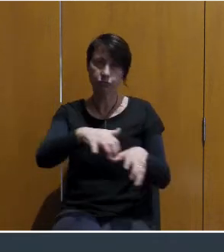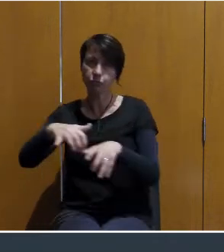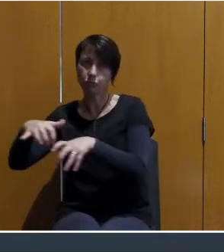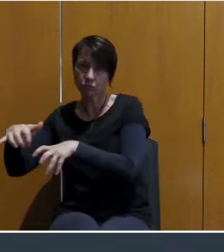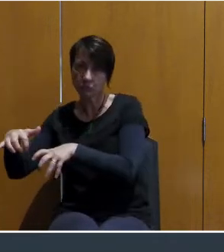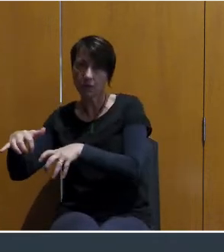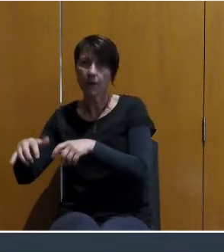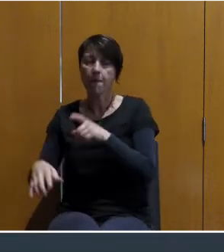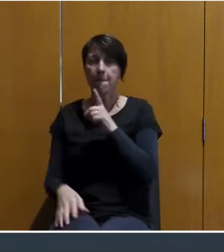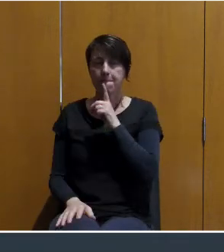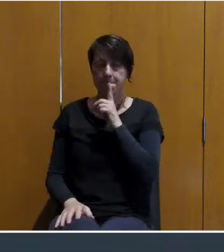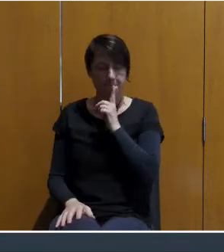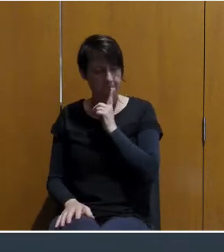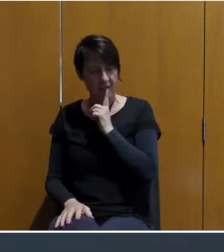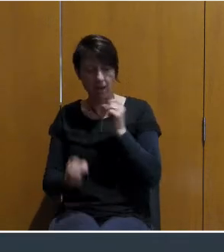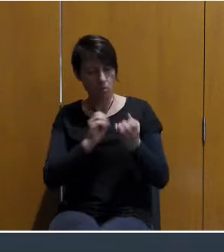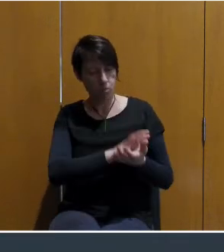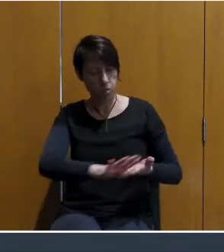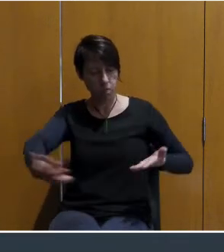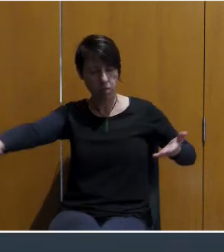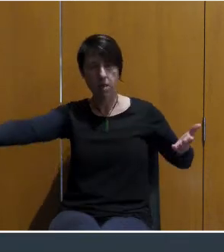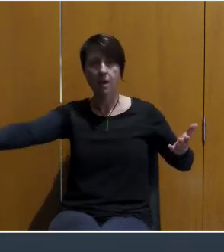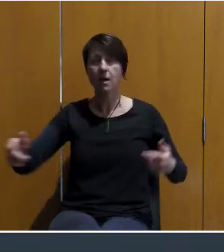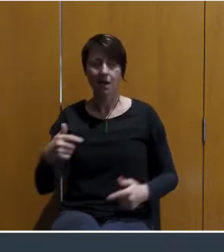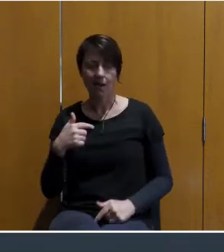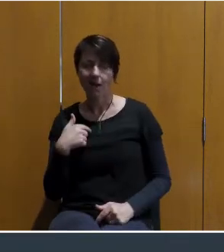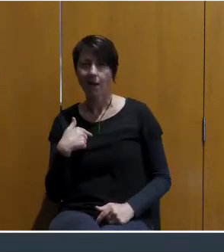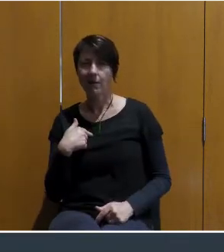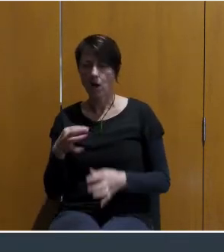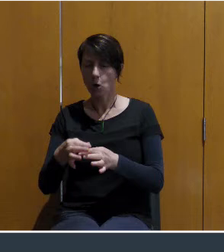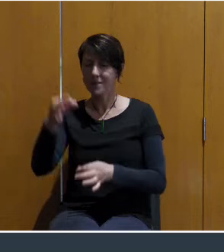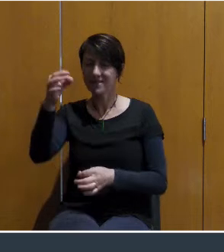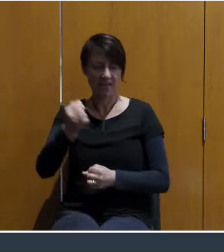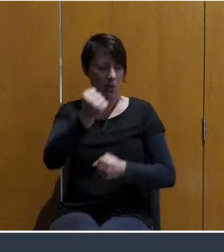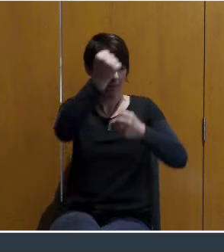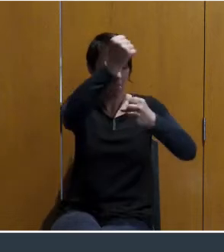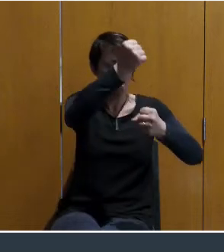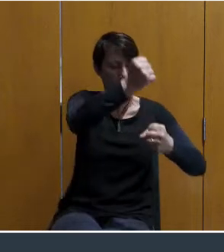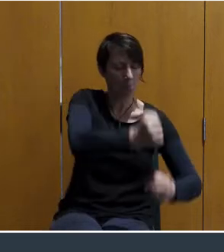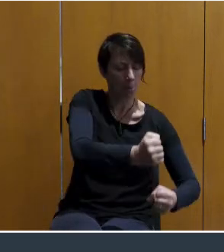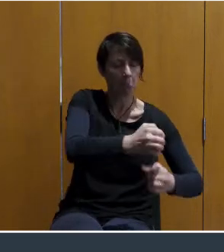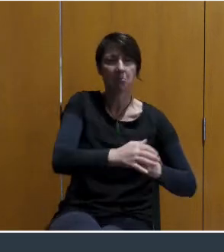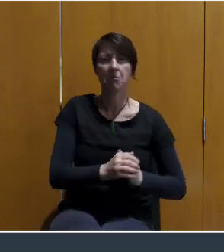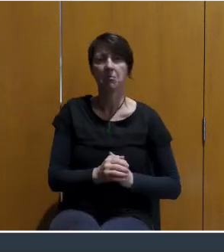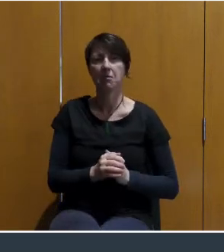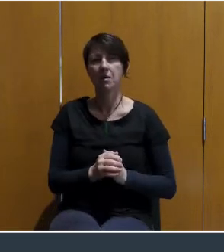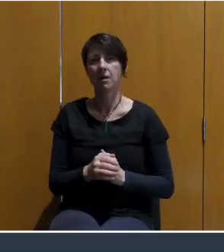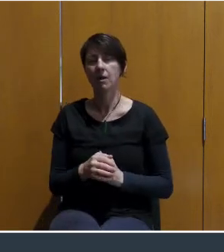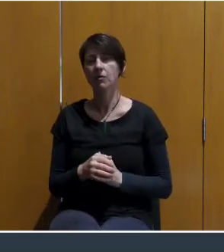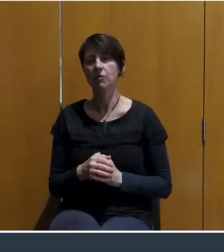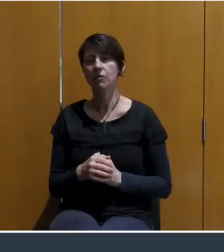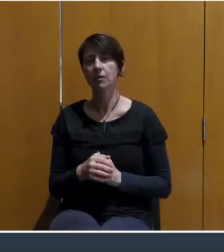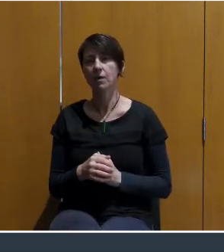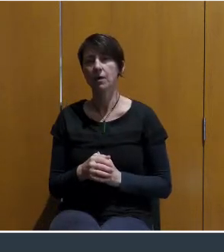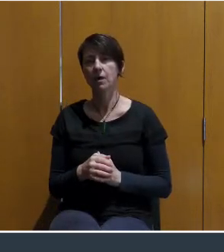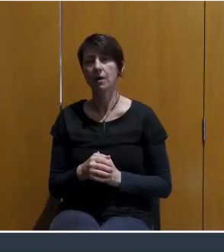where the nest was, and I thought, oh, I wonder if the eggs are there. So it had been abandoned, obviously, and so I dug